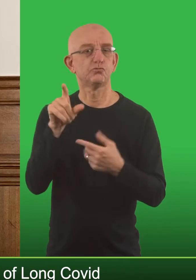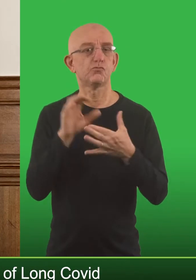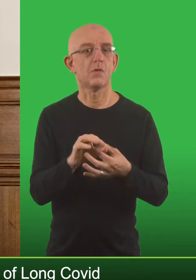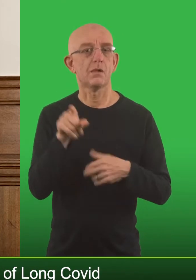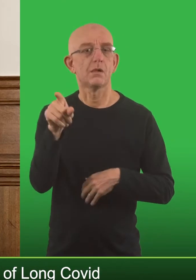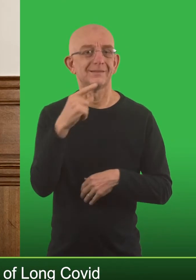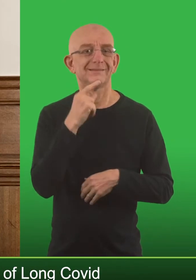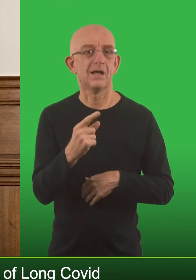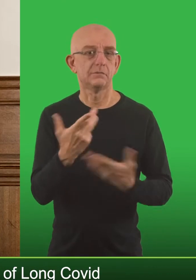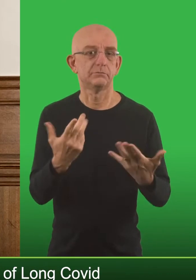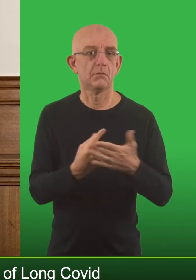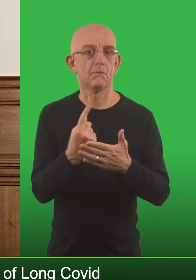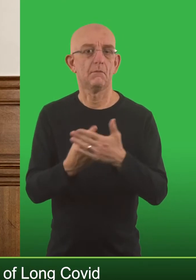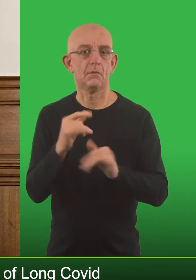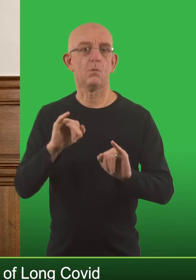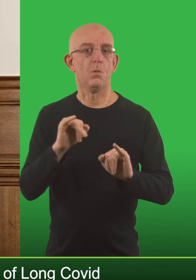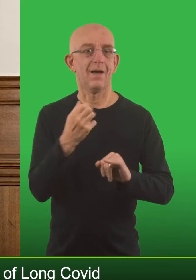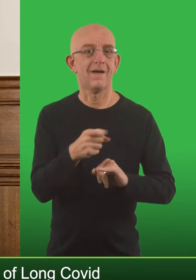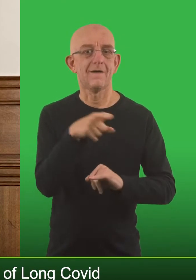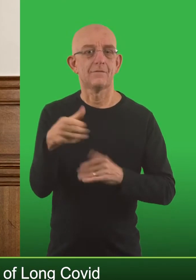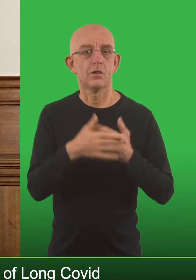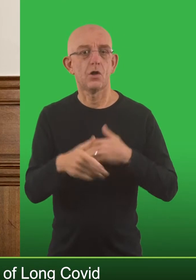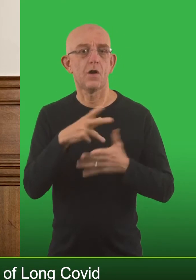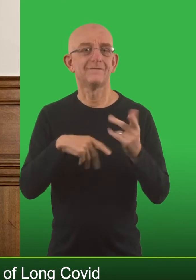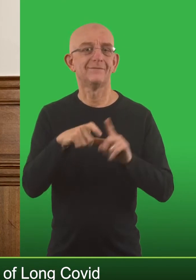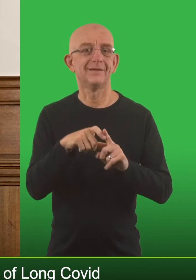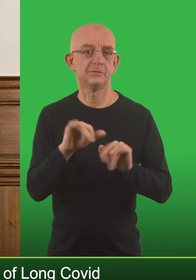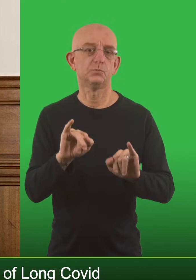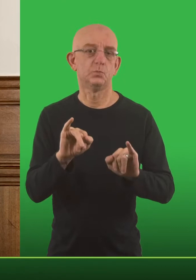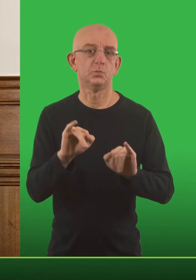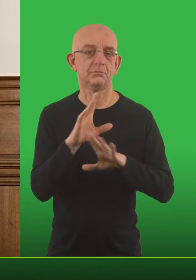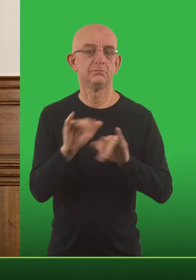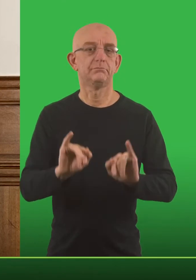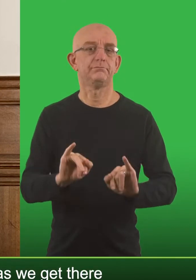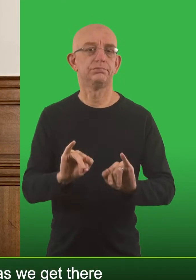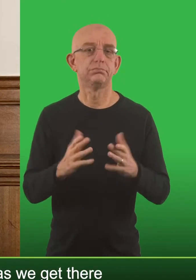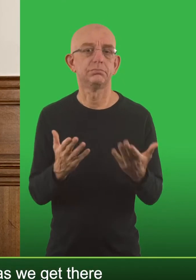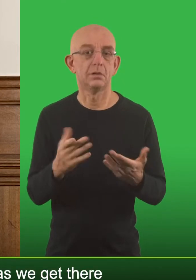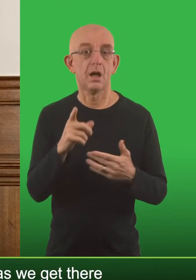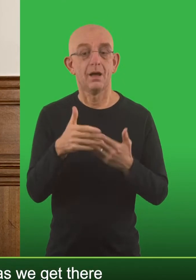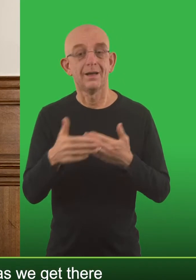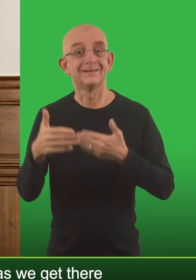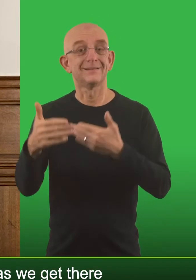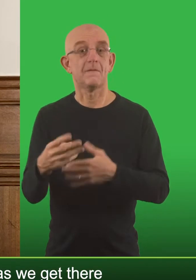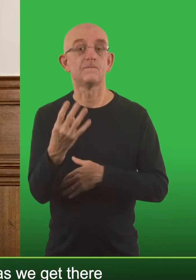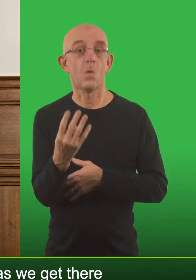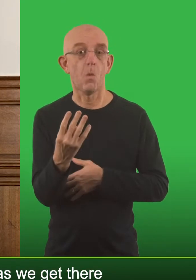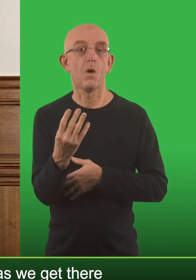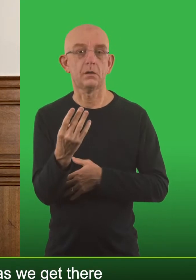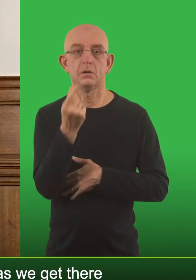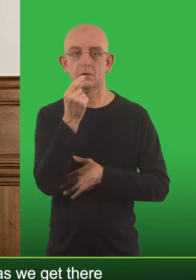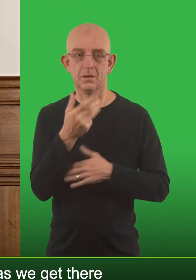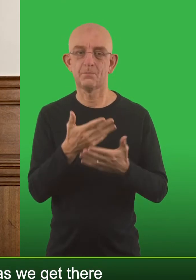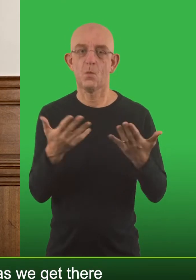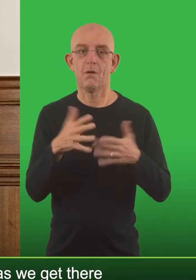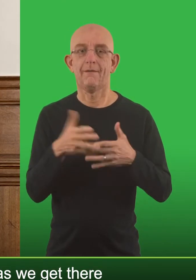Statistics on the prevalence and the impact of long COVID published last week. It was very, very sobering. So I think we will get into step